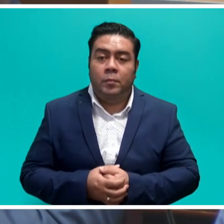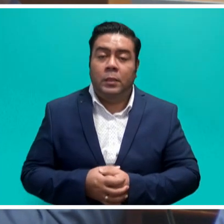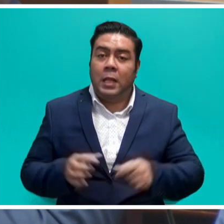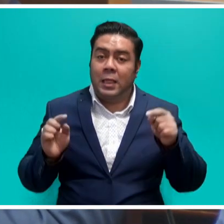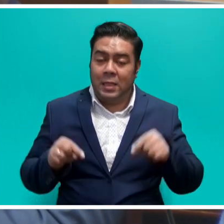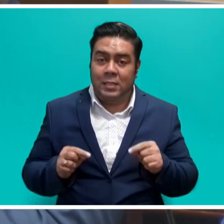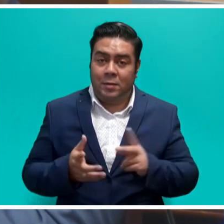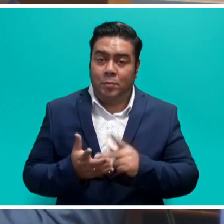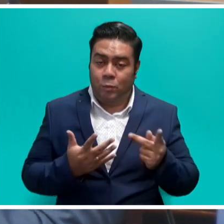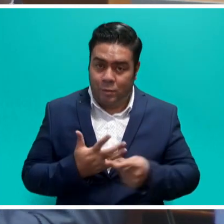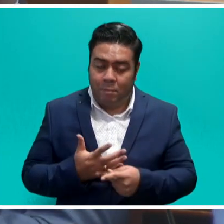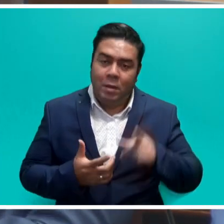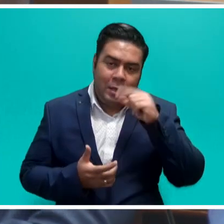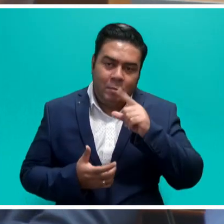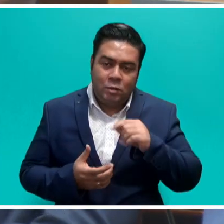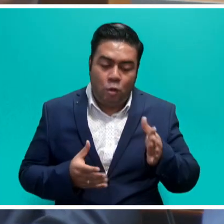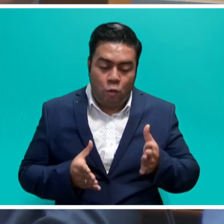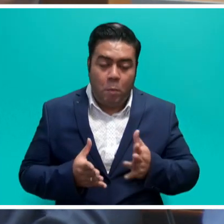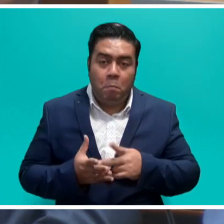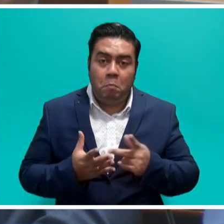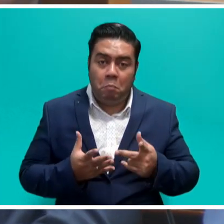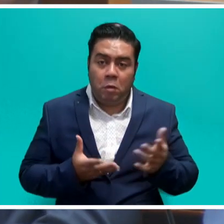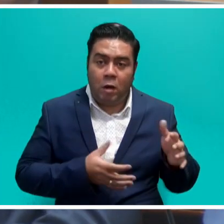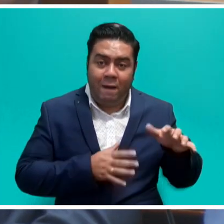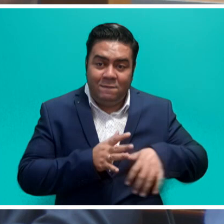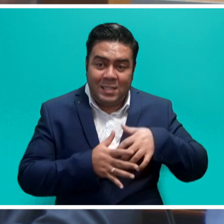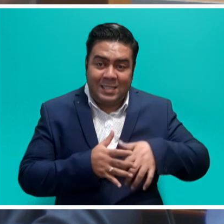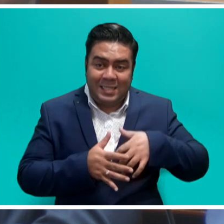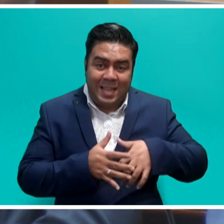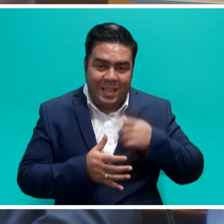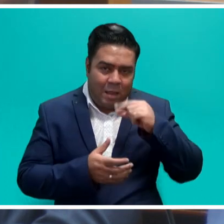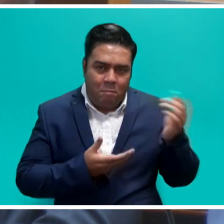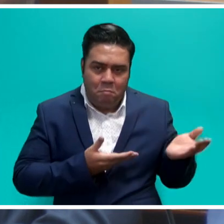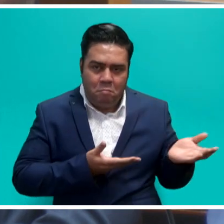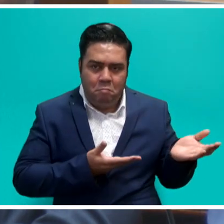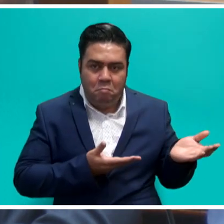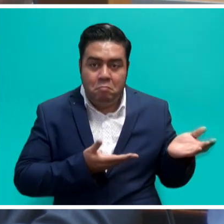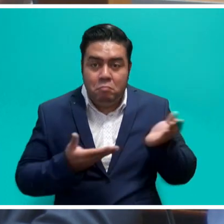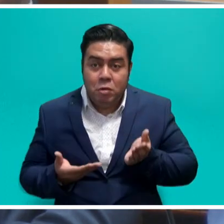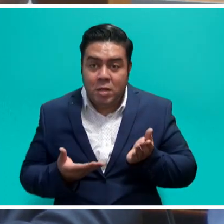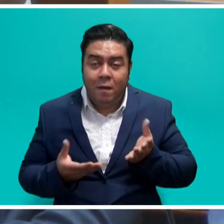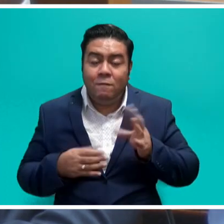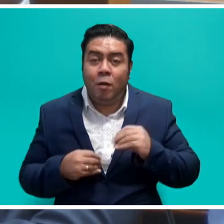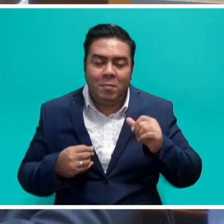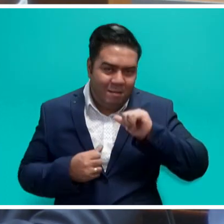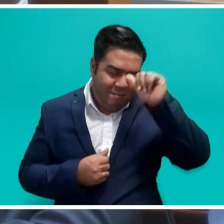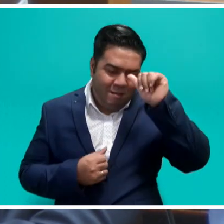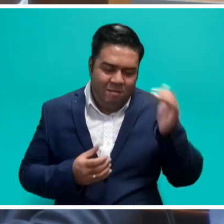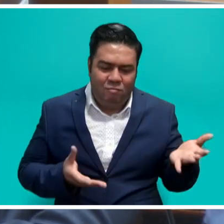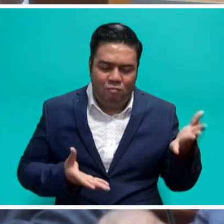initiative enables the cooperative to bring in harvester operators and technicians from India to address the shortage of